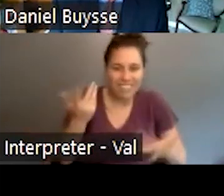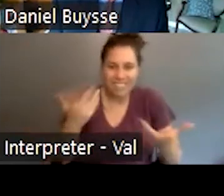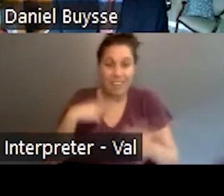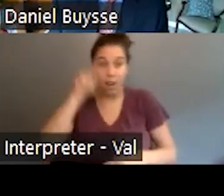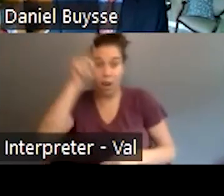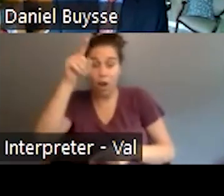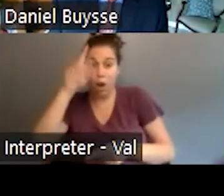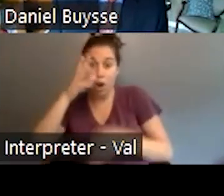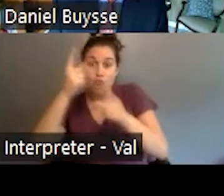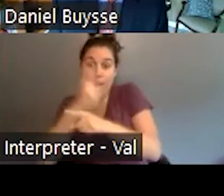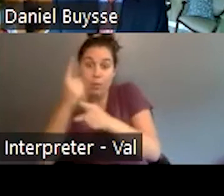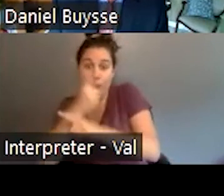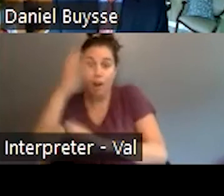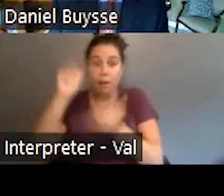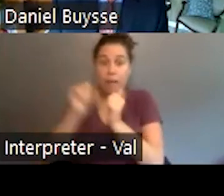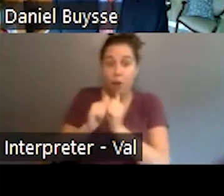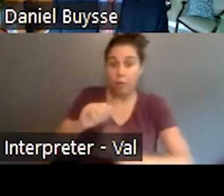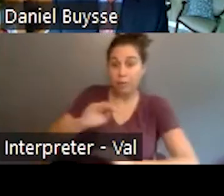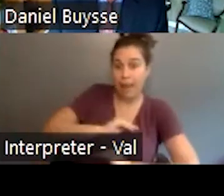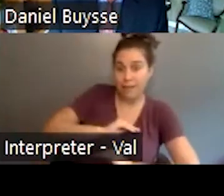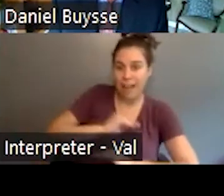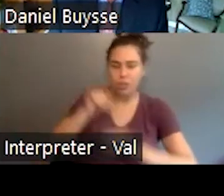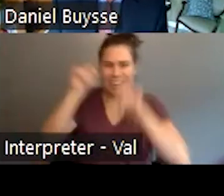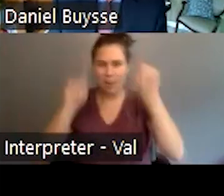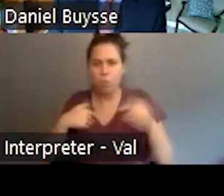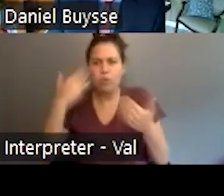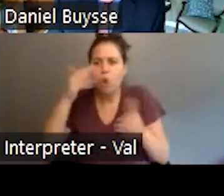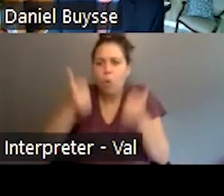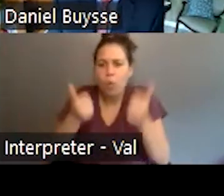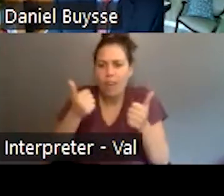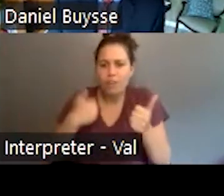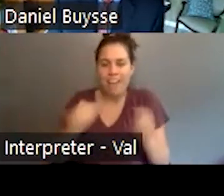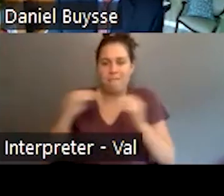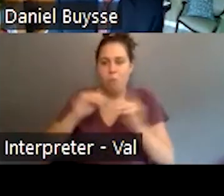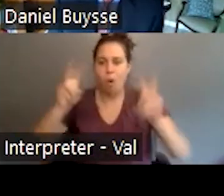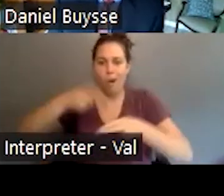are more complex and that weigh more heavily on one dimension than another.